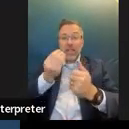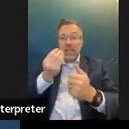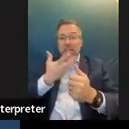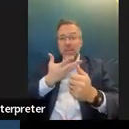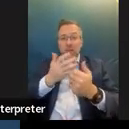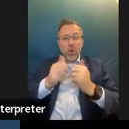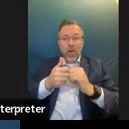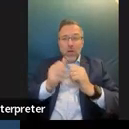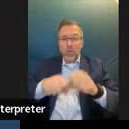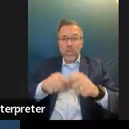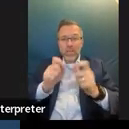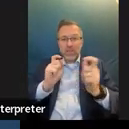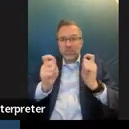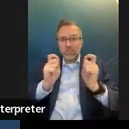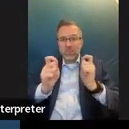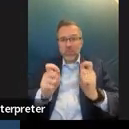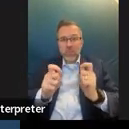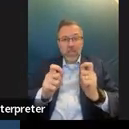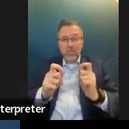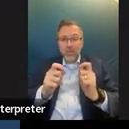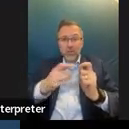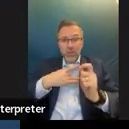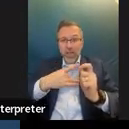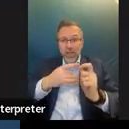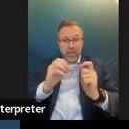or just it's working okay for you?